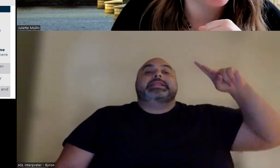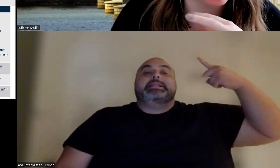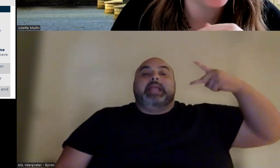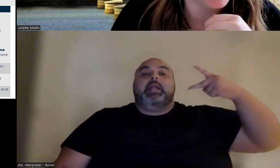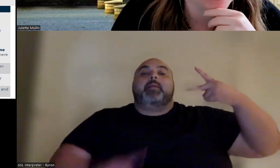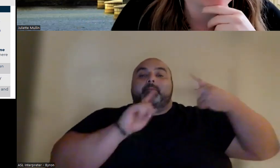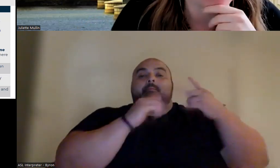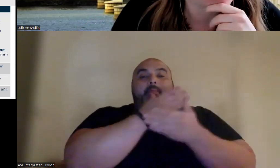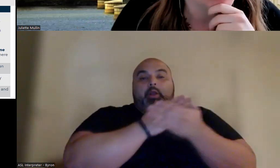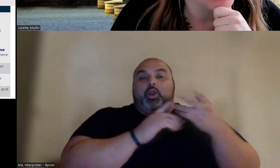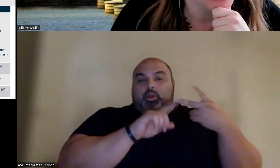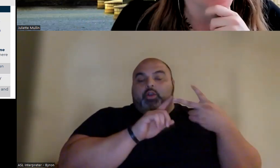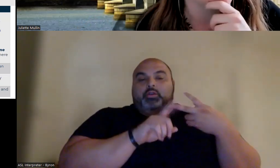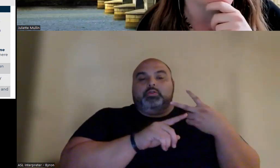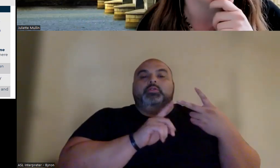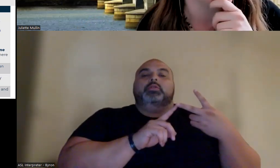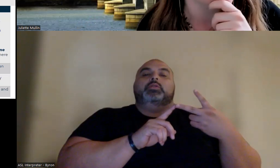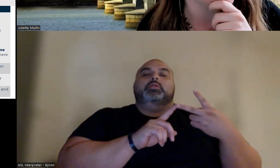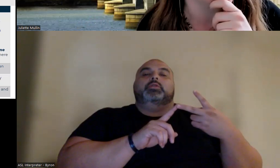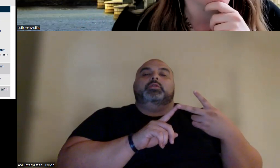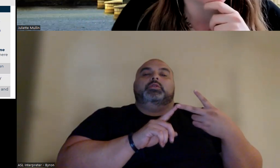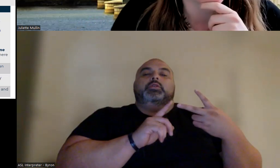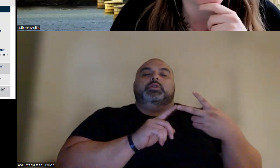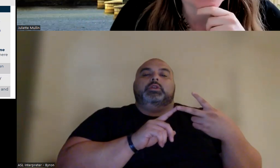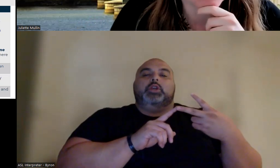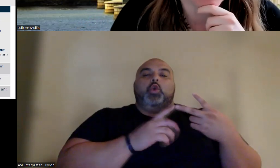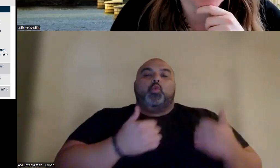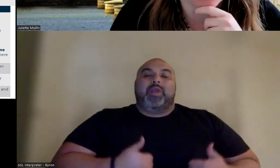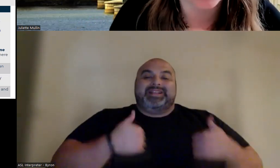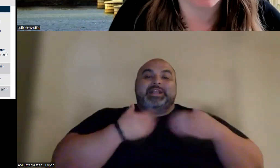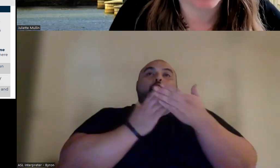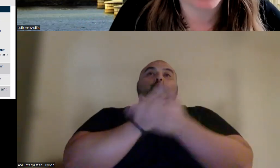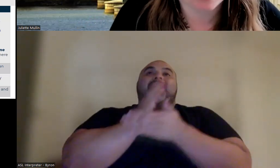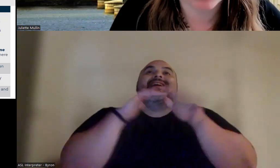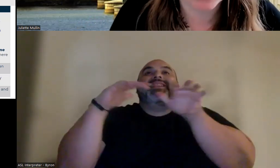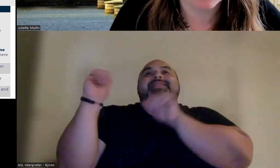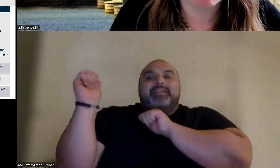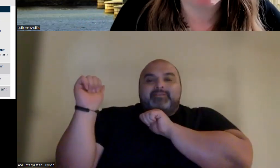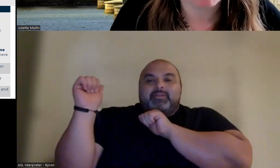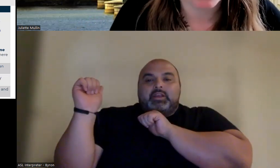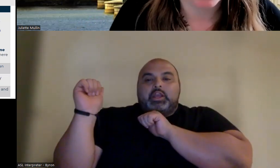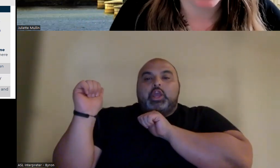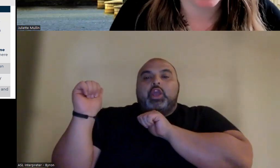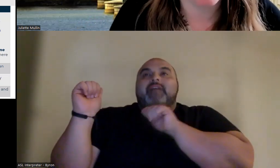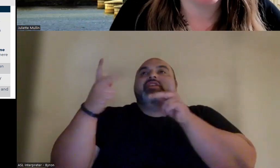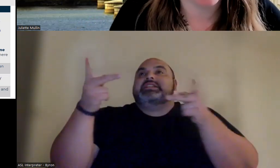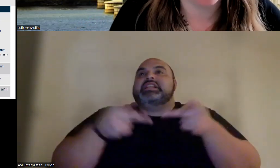that it established or would have established is a resident's right to leave the facility for an outing.